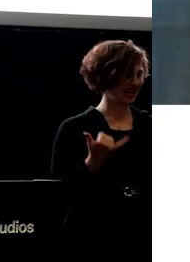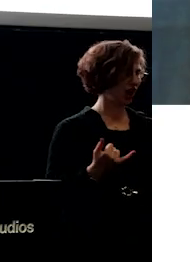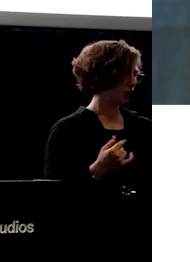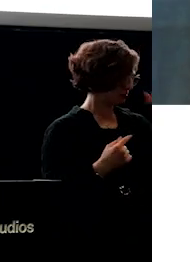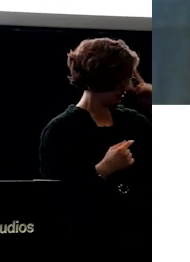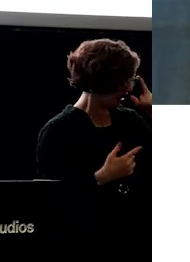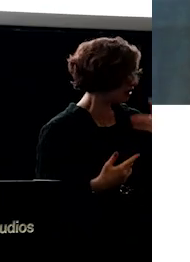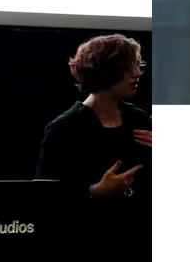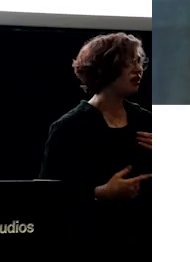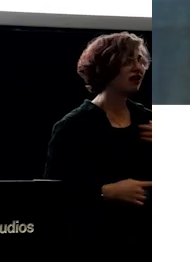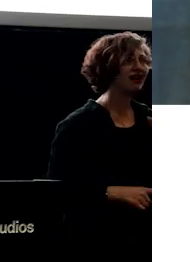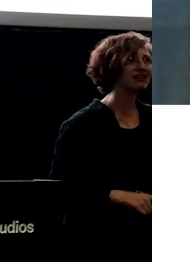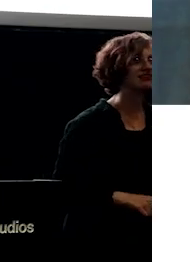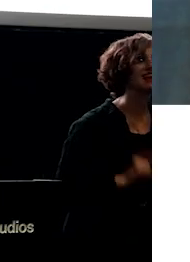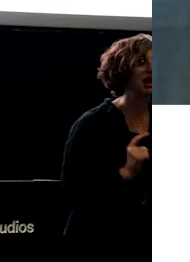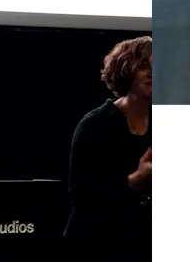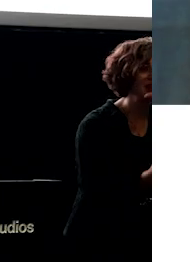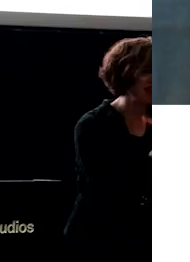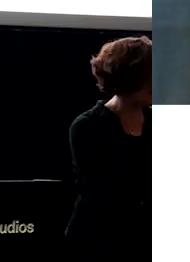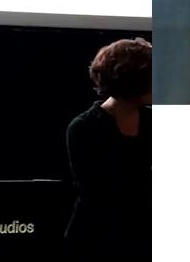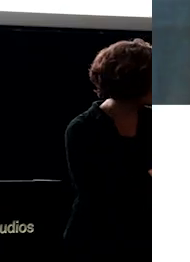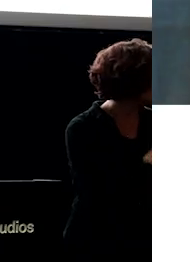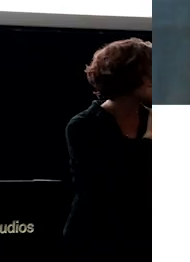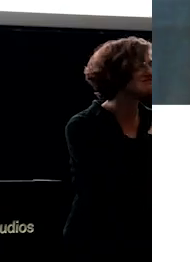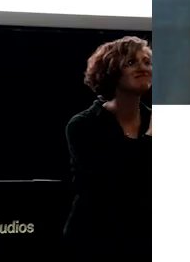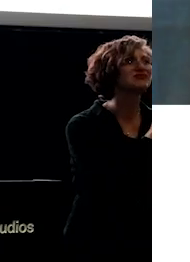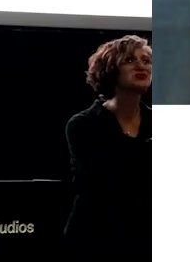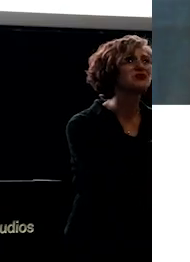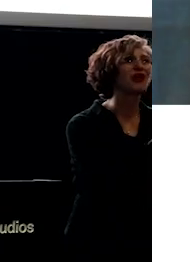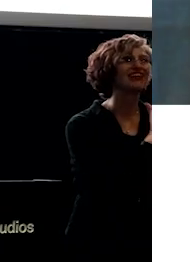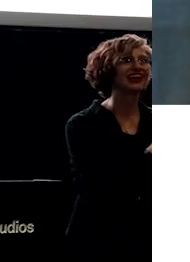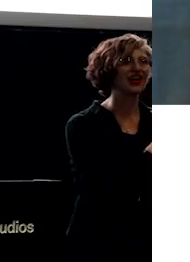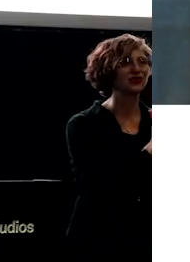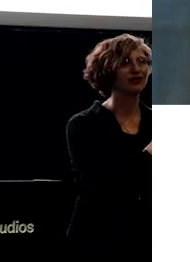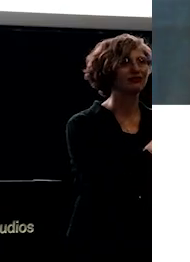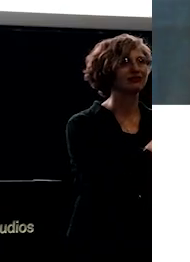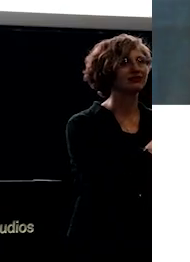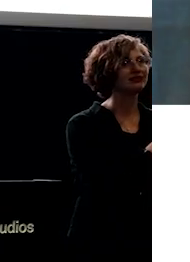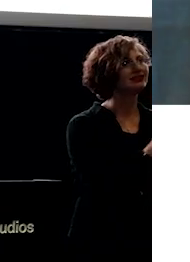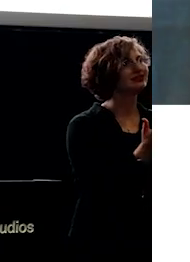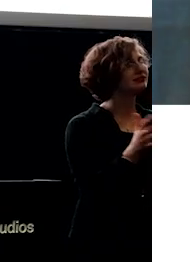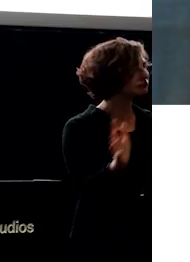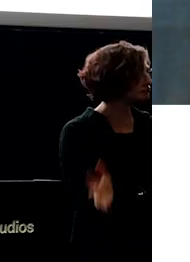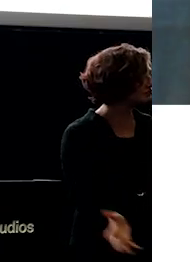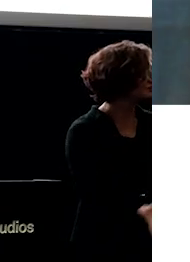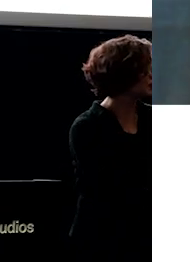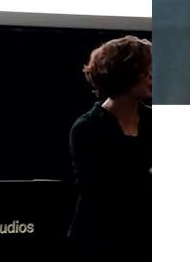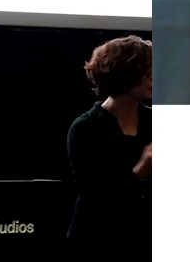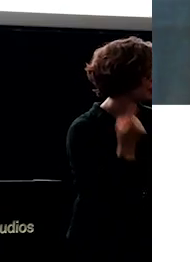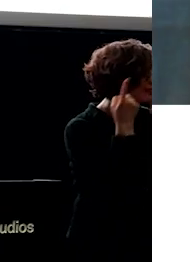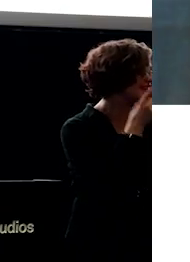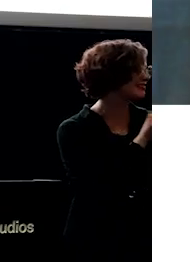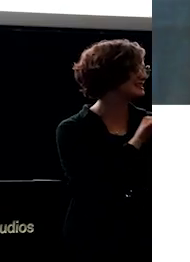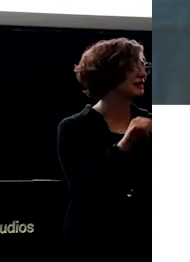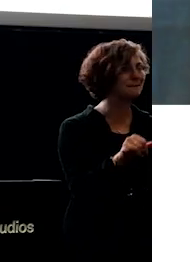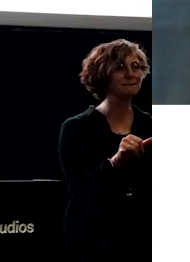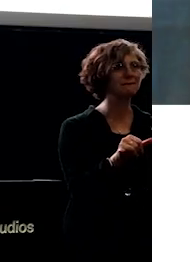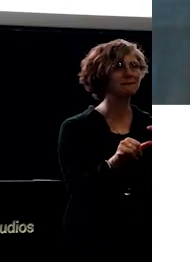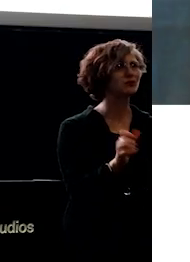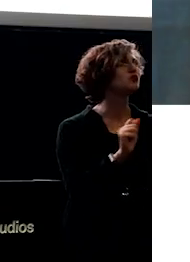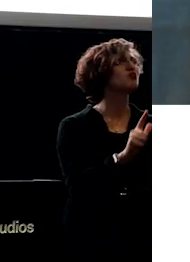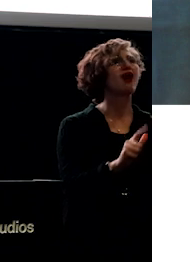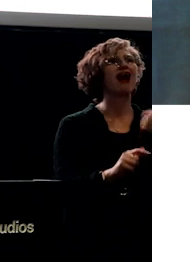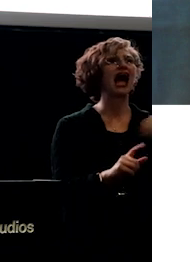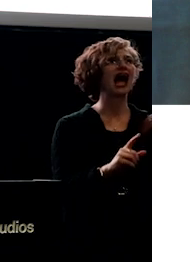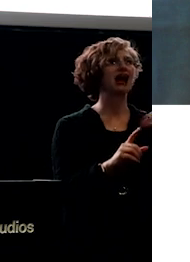person. And I highly encourage you to think that way. You guys all have design heroes, you all have mentors, you